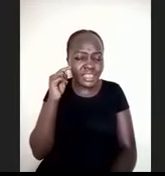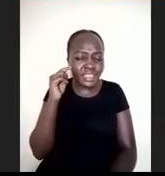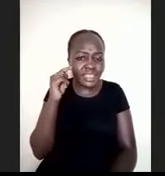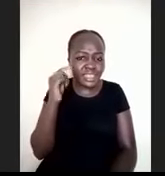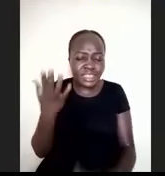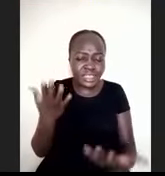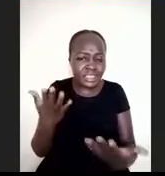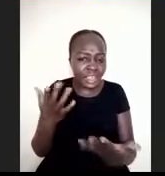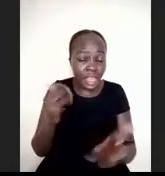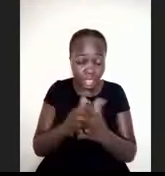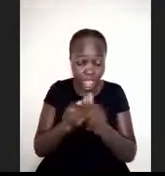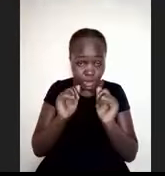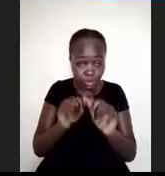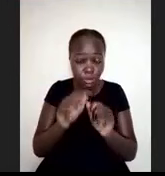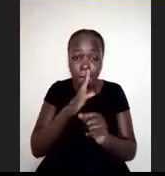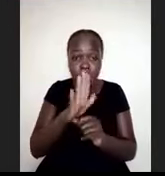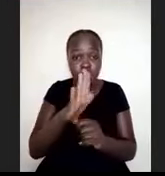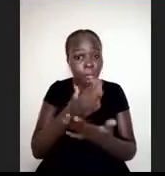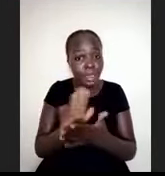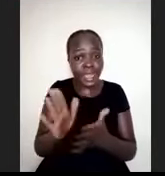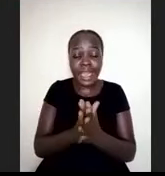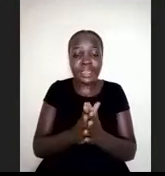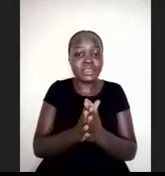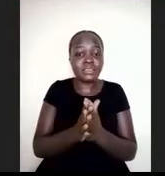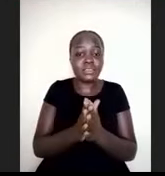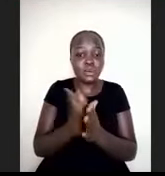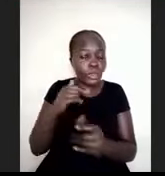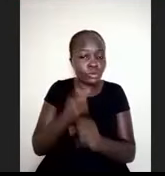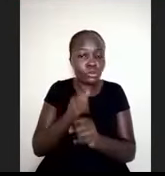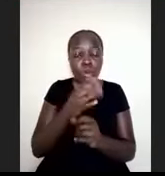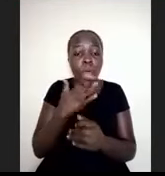That could be your portion, and we do not want you to lose your life.